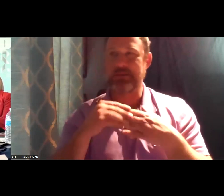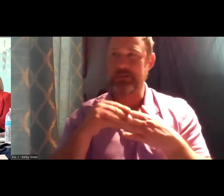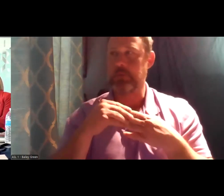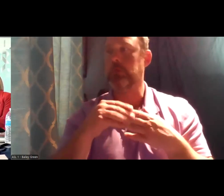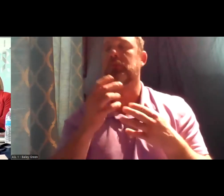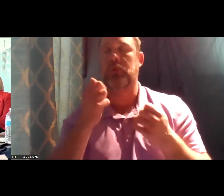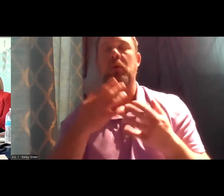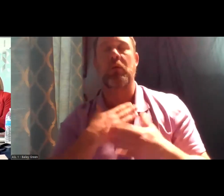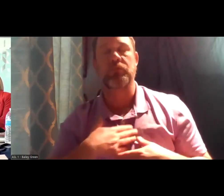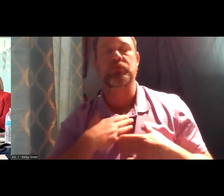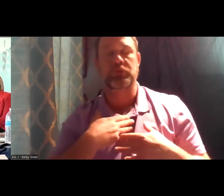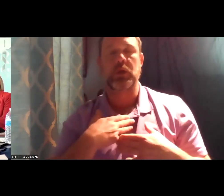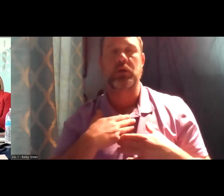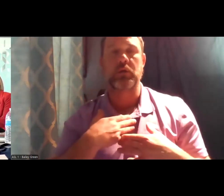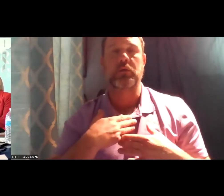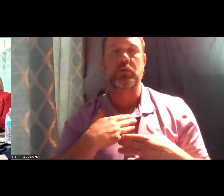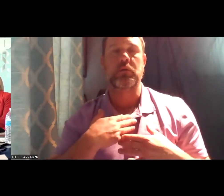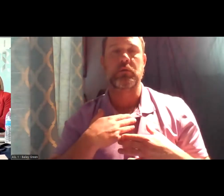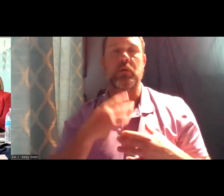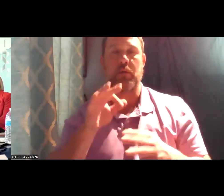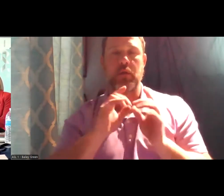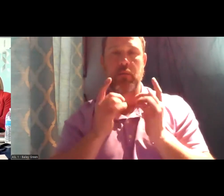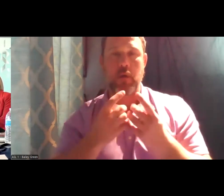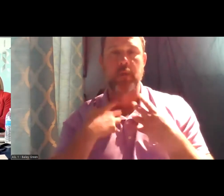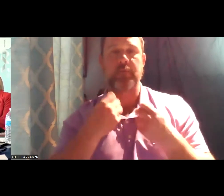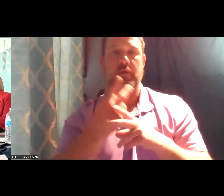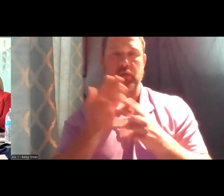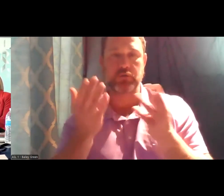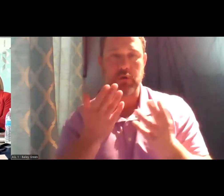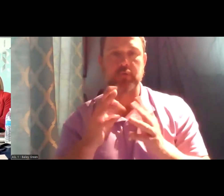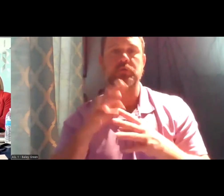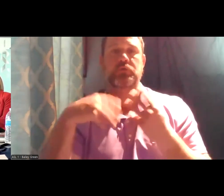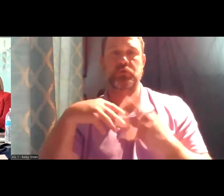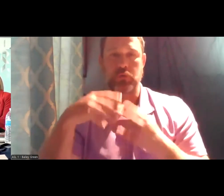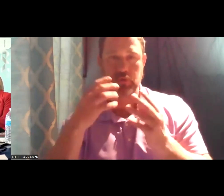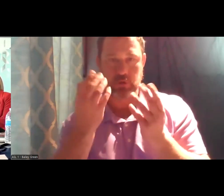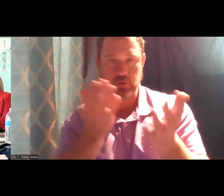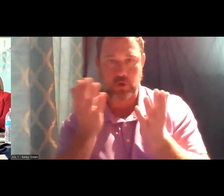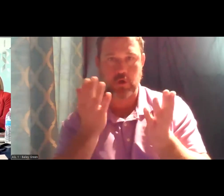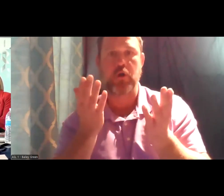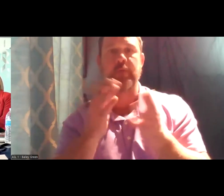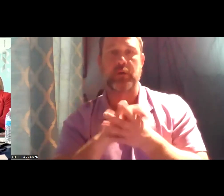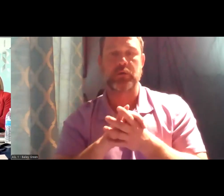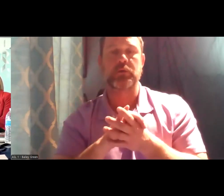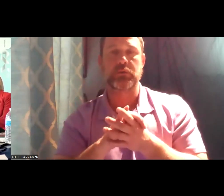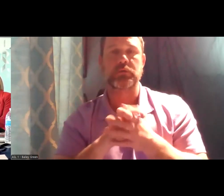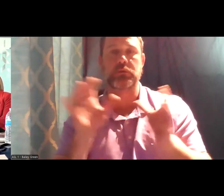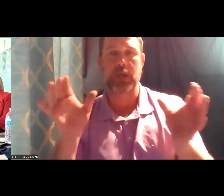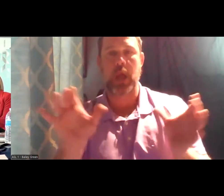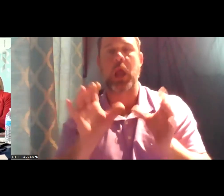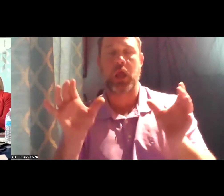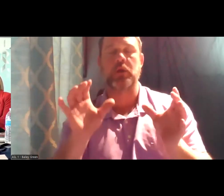have appreciated the Department of Healthcare Services, Department of Social Services, action